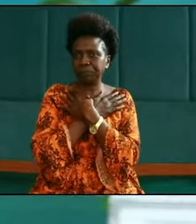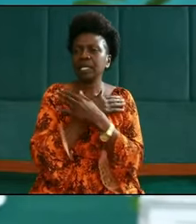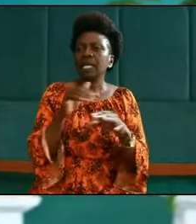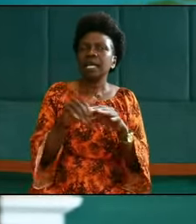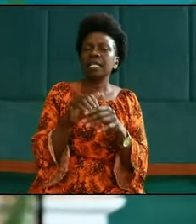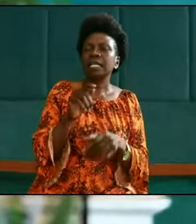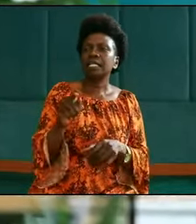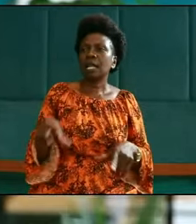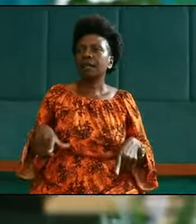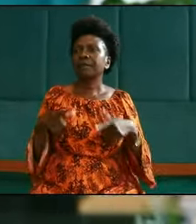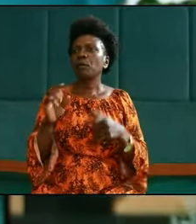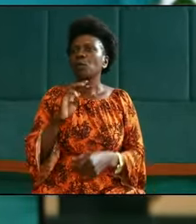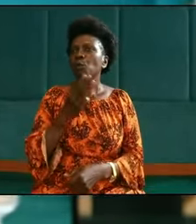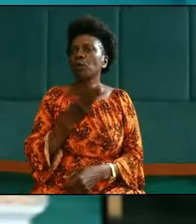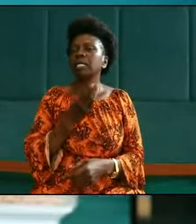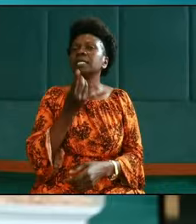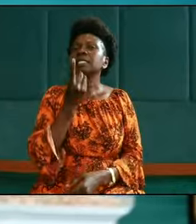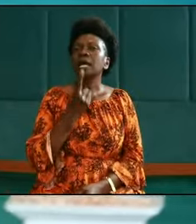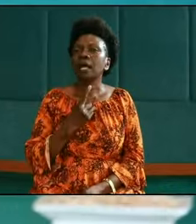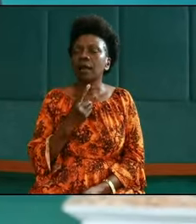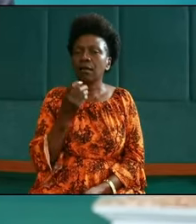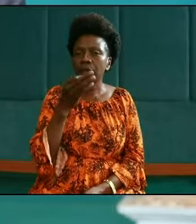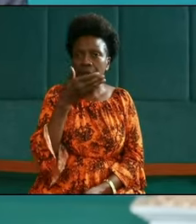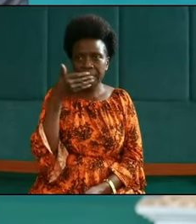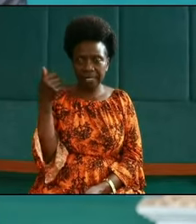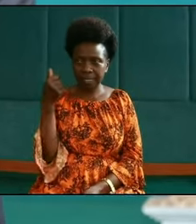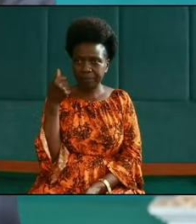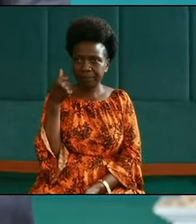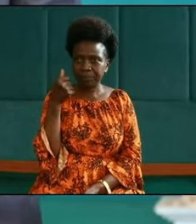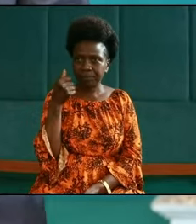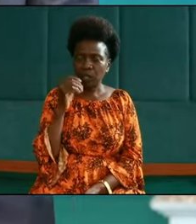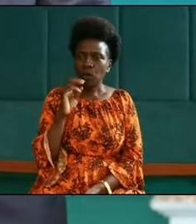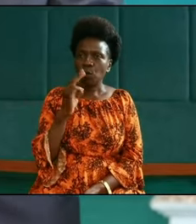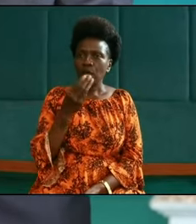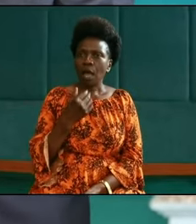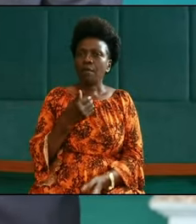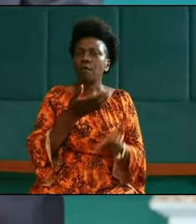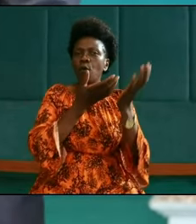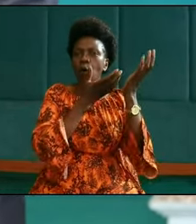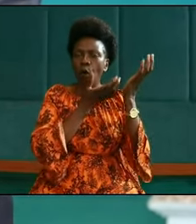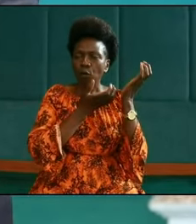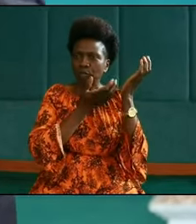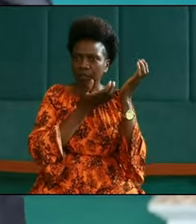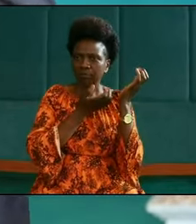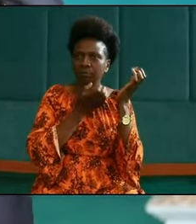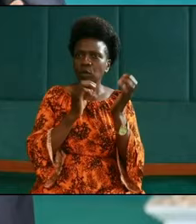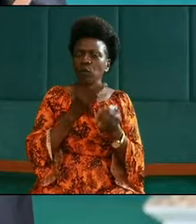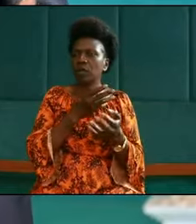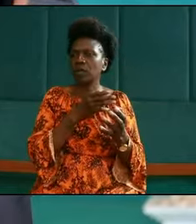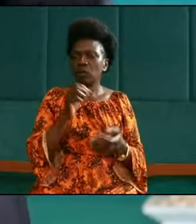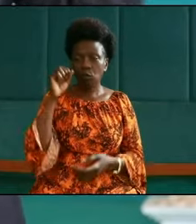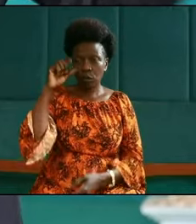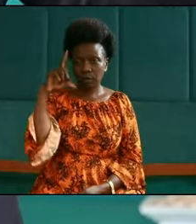in this life, we yearn for the best. We have hopes. We wake